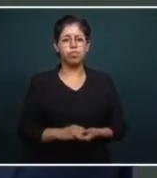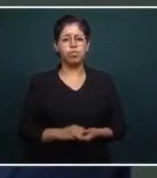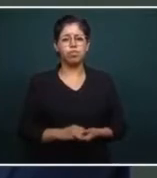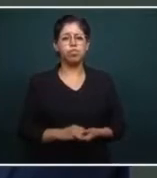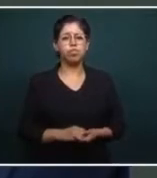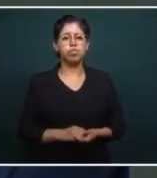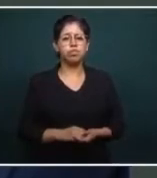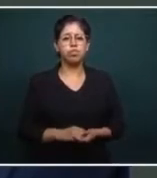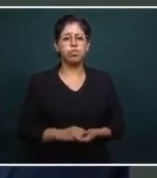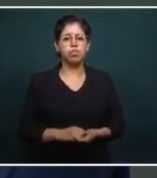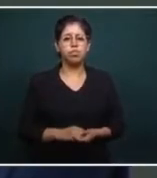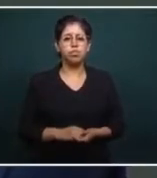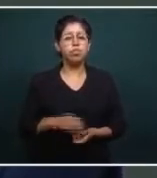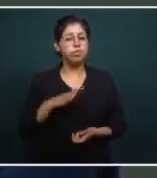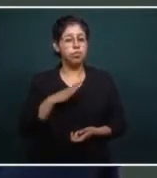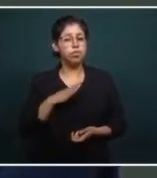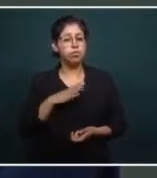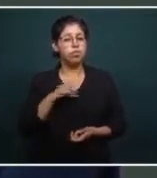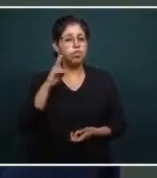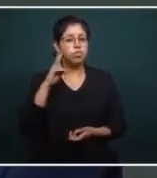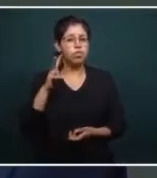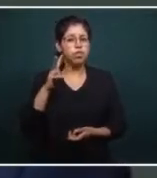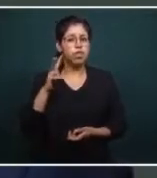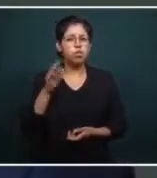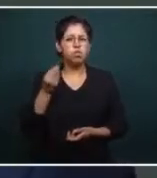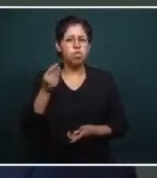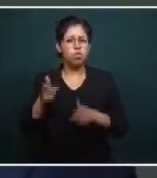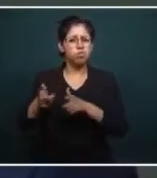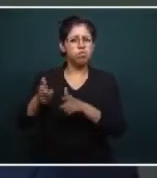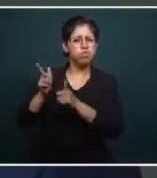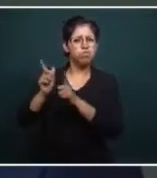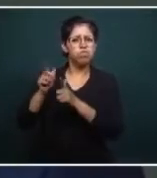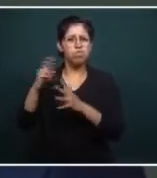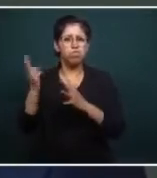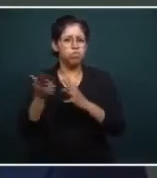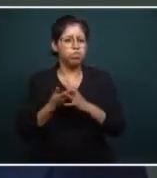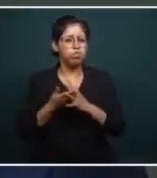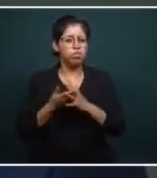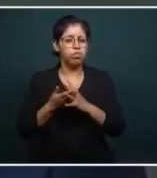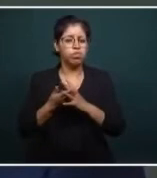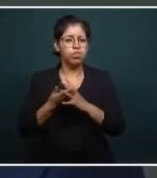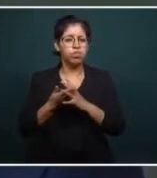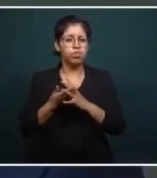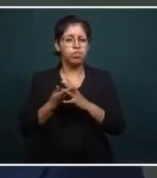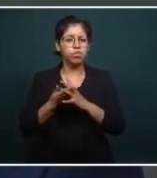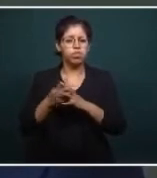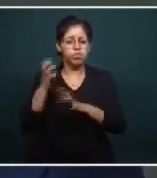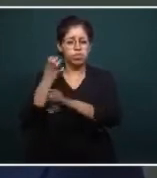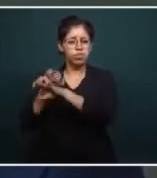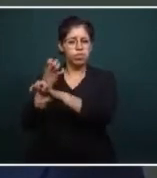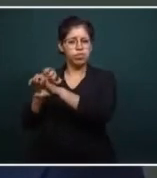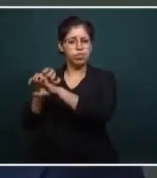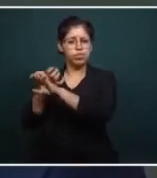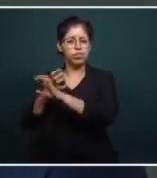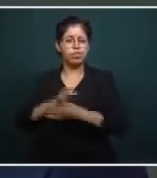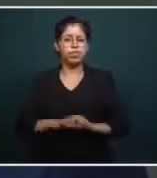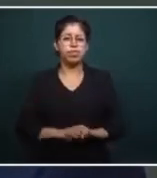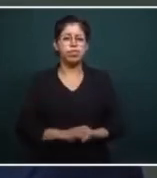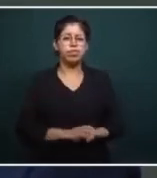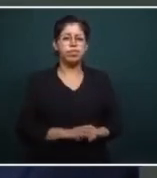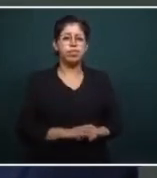se presentaron en that Estados were Unidos presented in the United deben States de need to be llevar